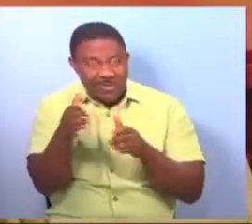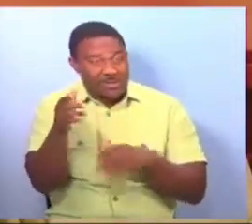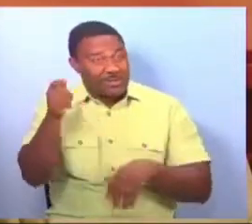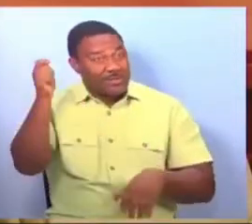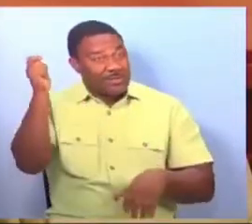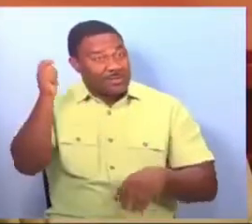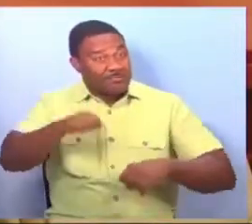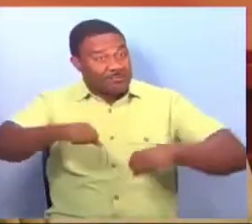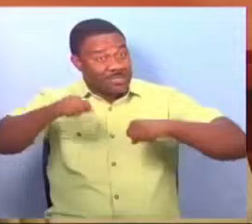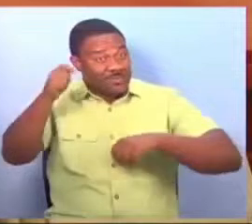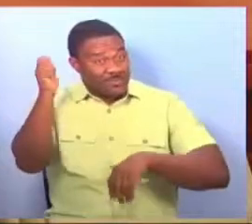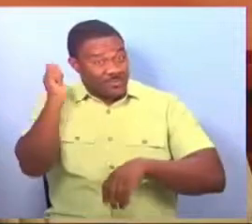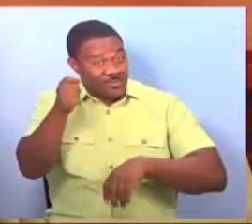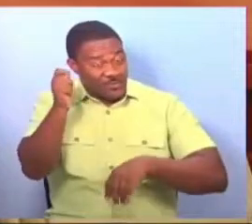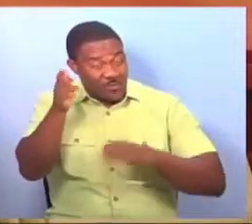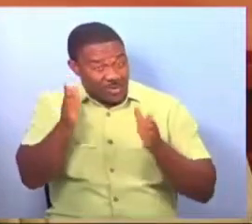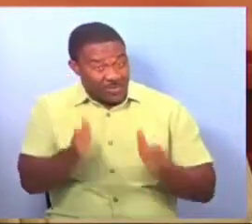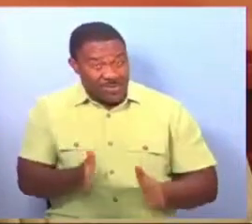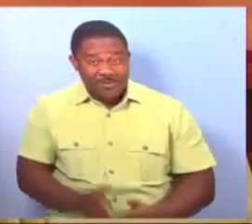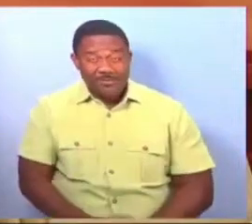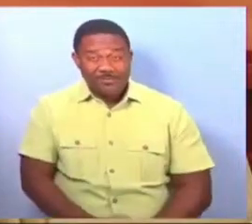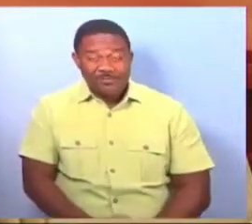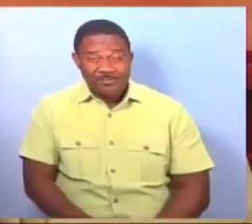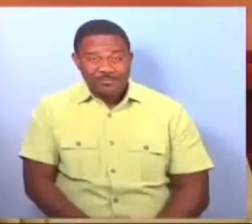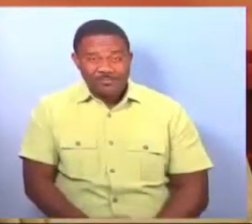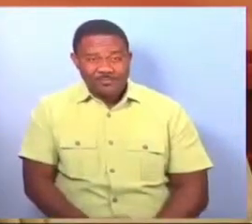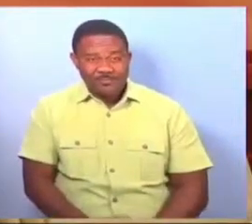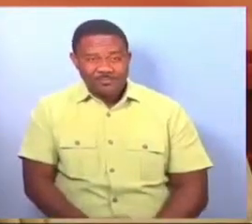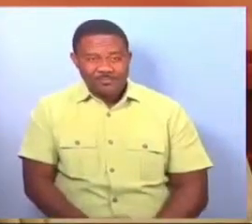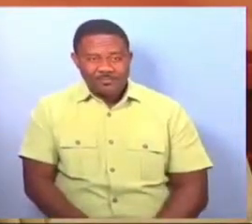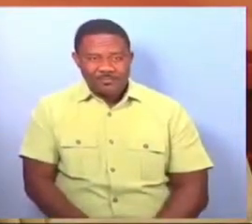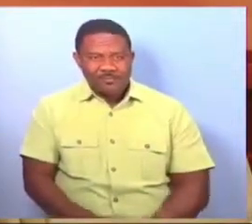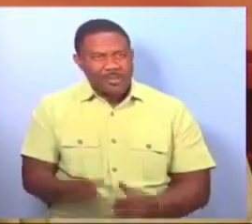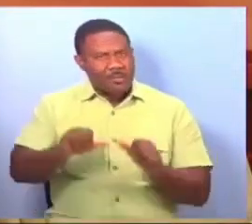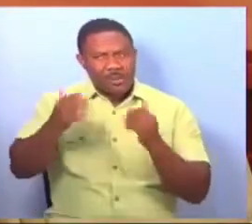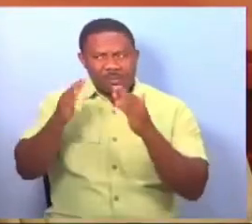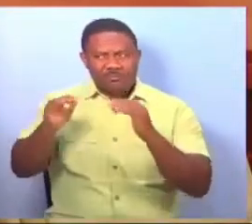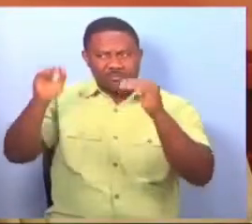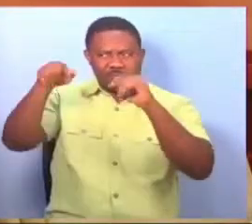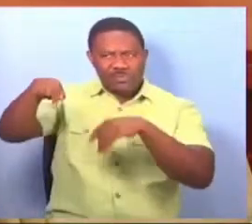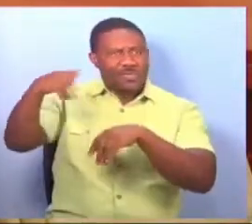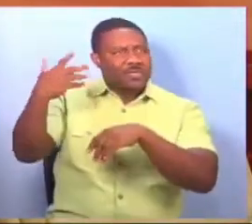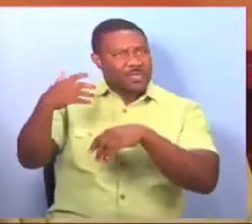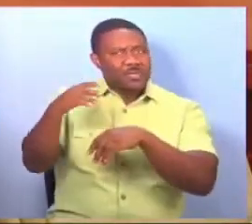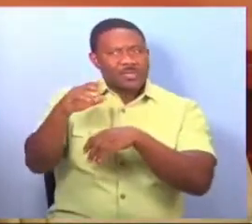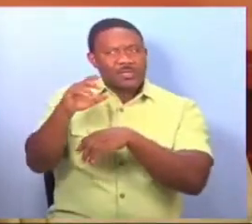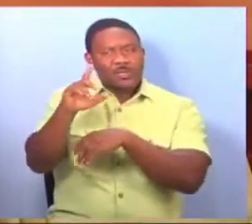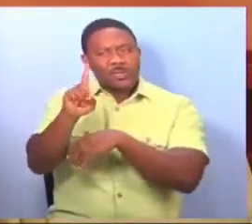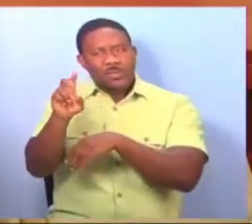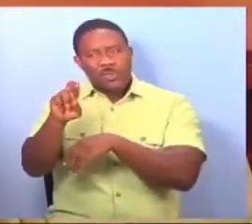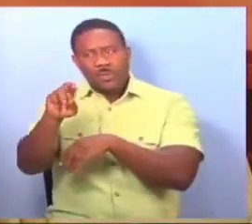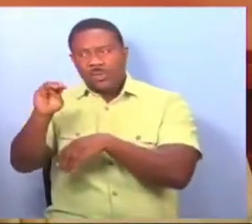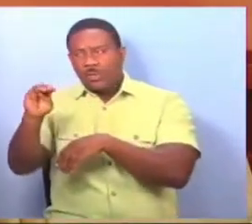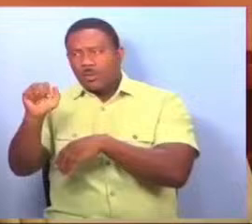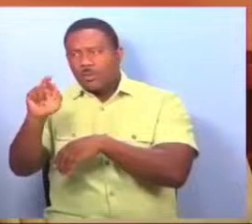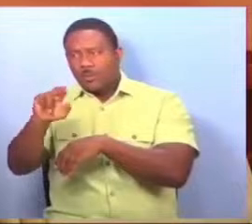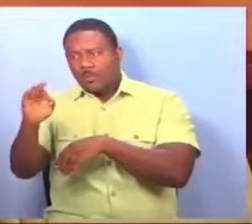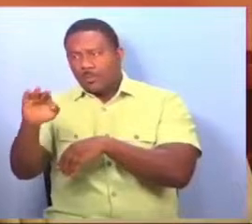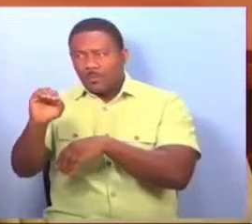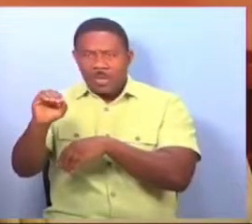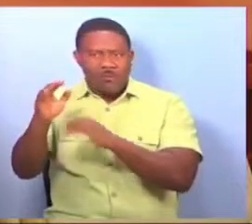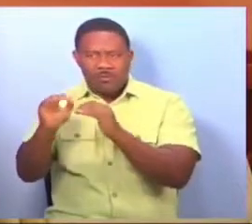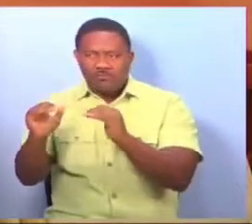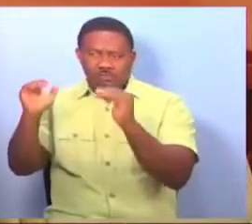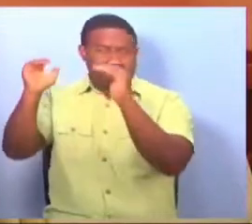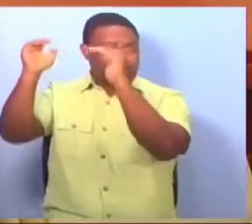Whip, on the elevation of our brother on a matter that should be of